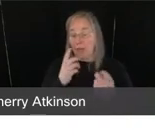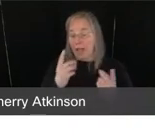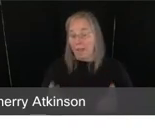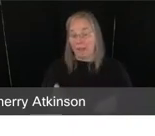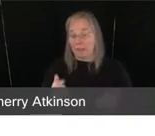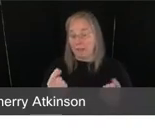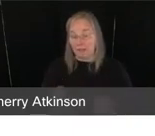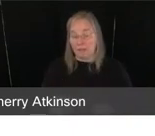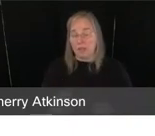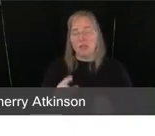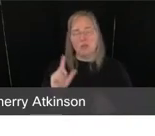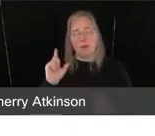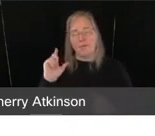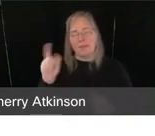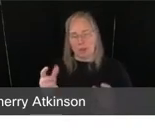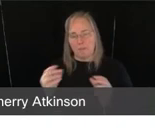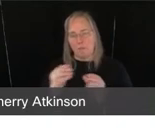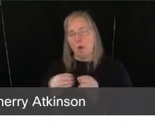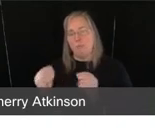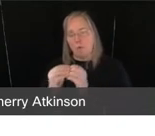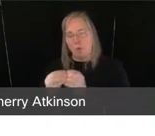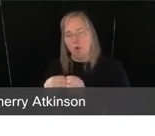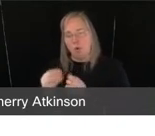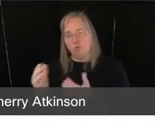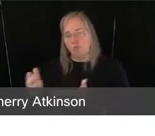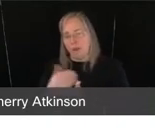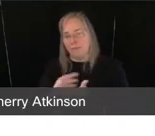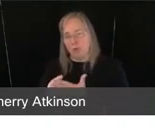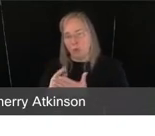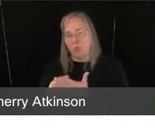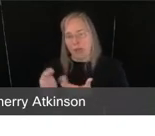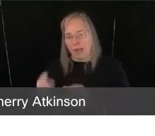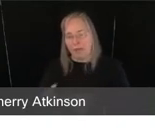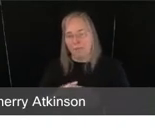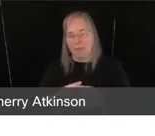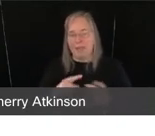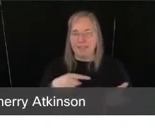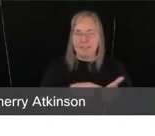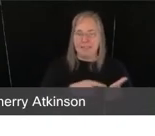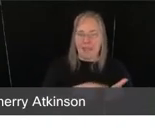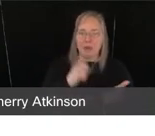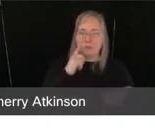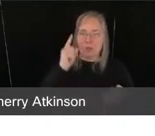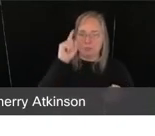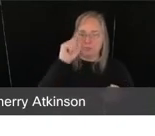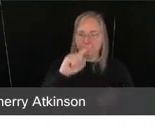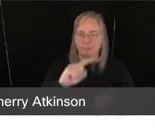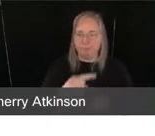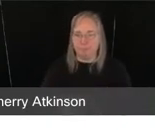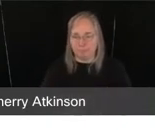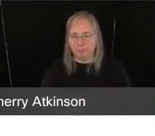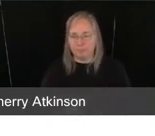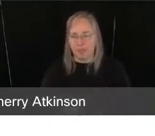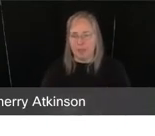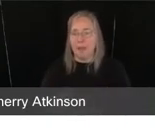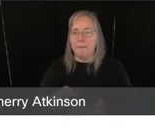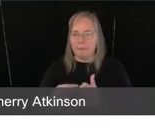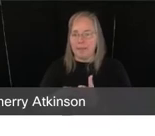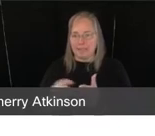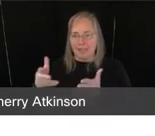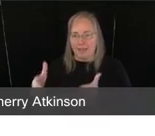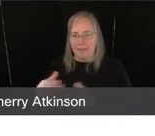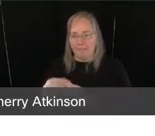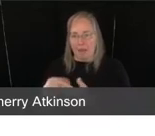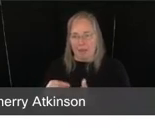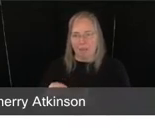more revenue generated, but debt service started to going down, and we'll see more after like 10 to 15 years. We really at